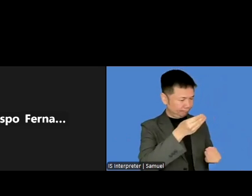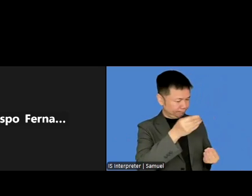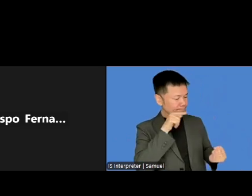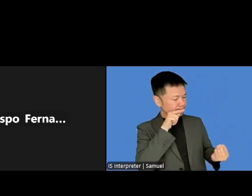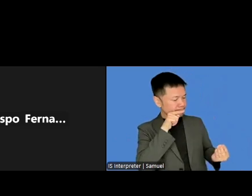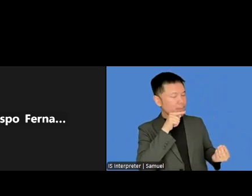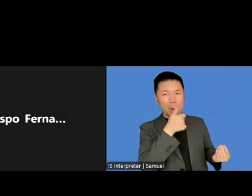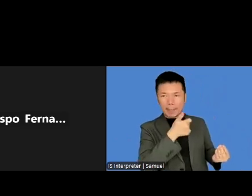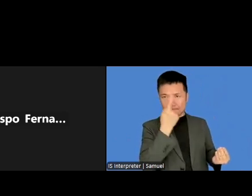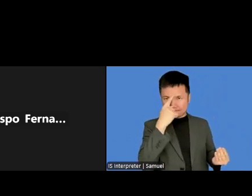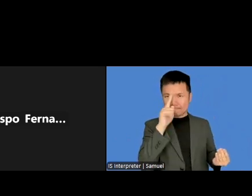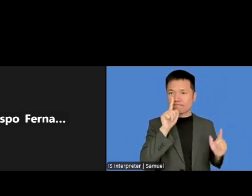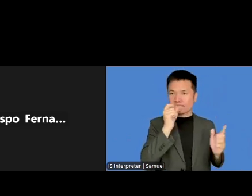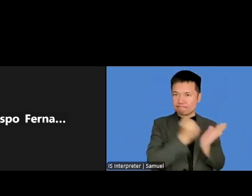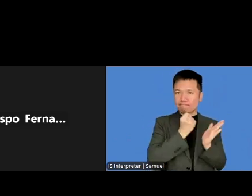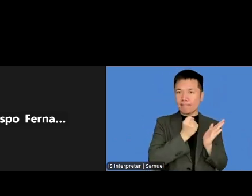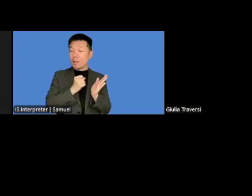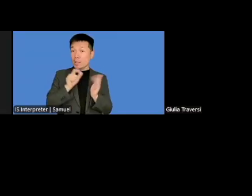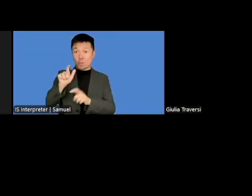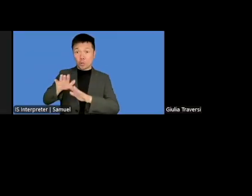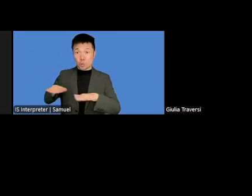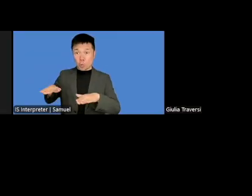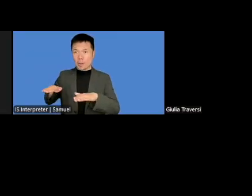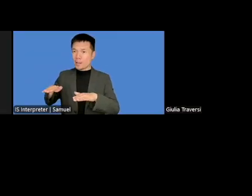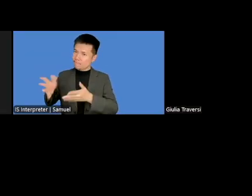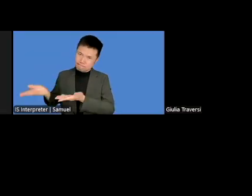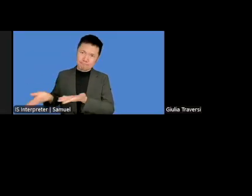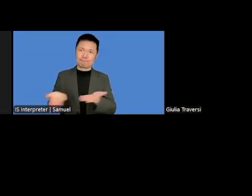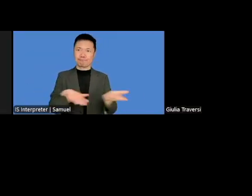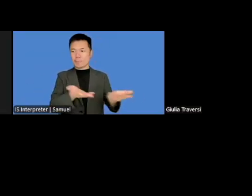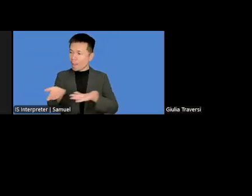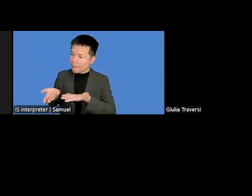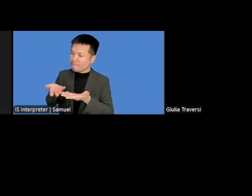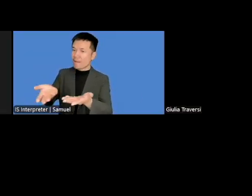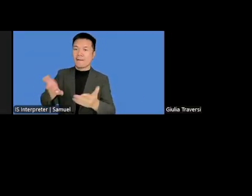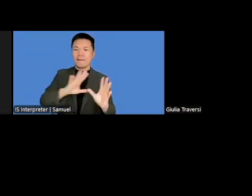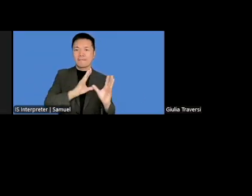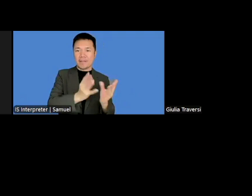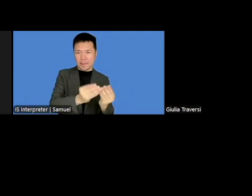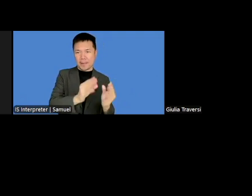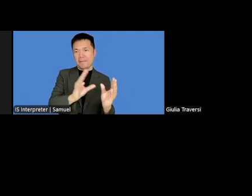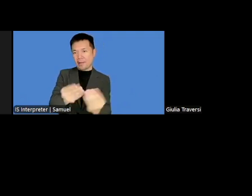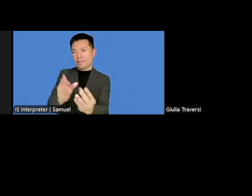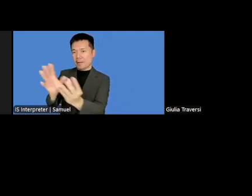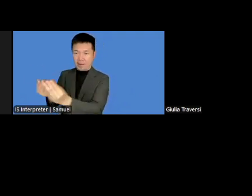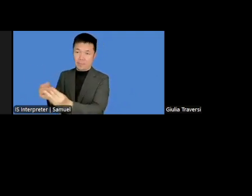families, which laid down procedures to facilitate the return of children to their families. And the